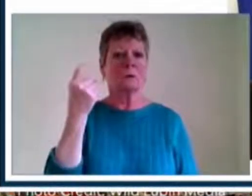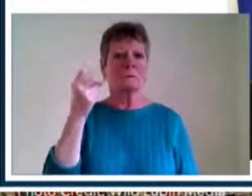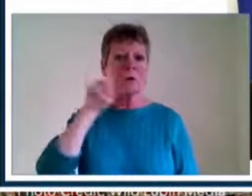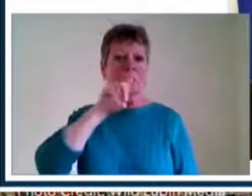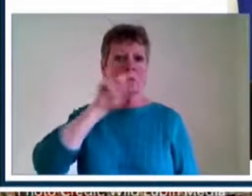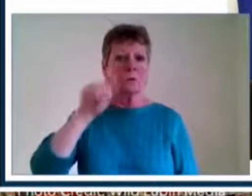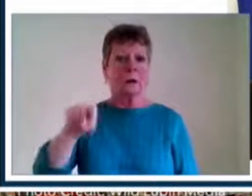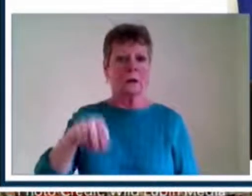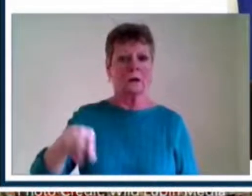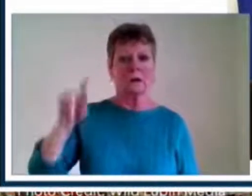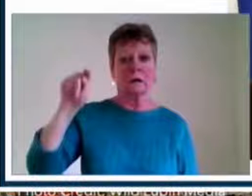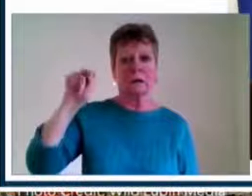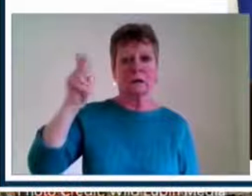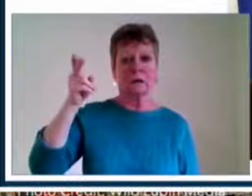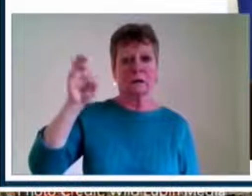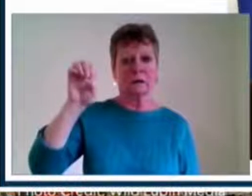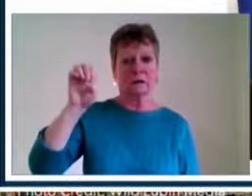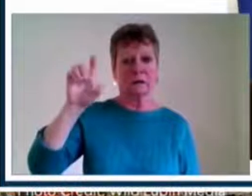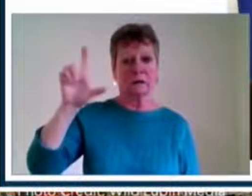Laker with Pat Healy. Go ahead, Pat.